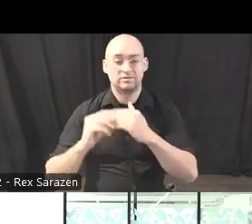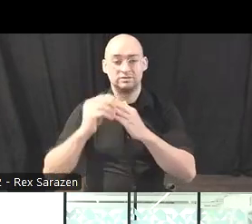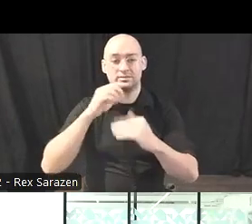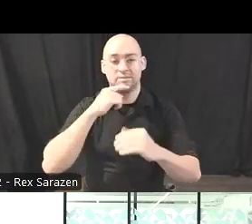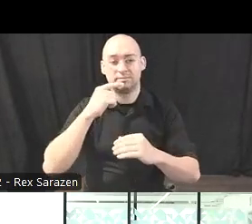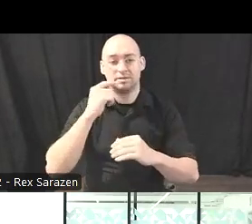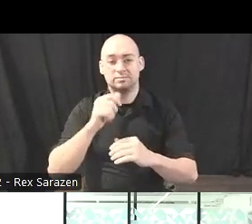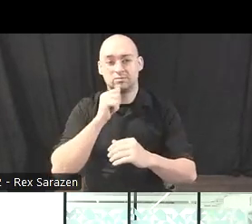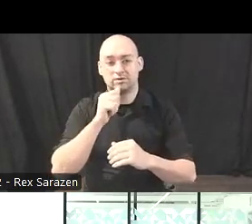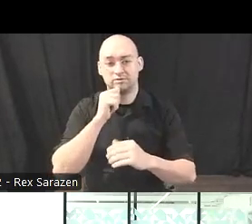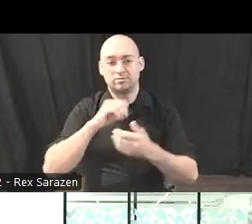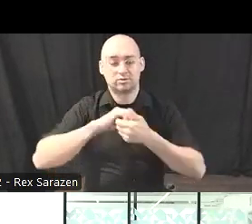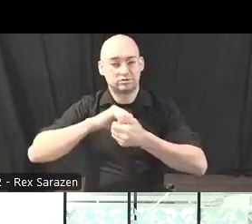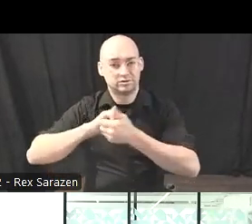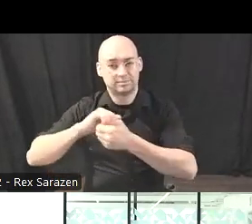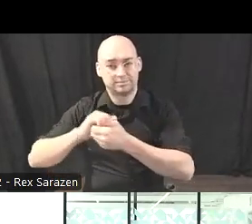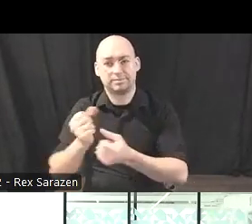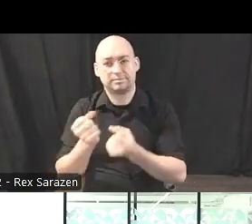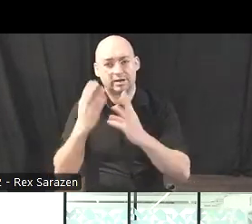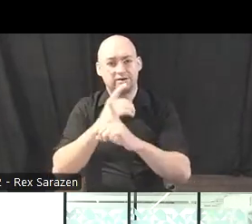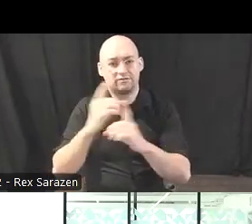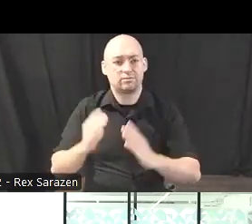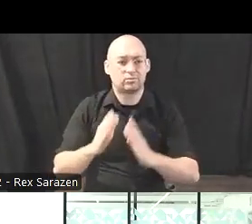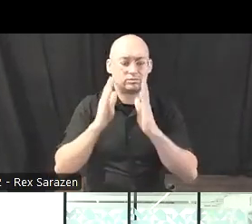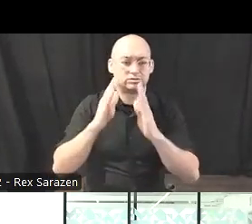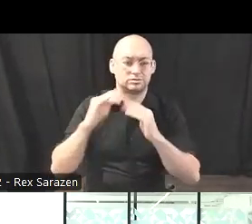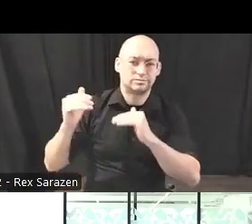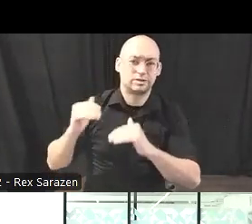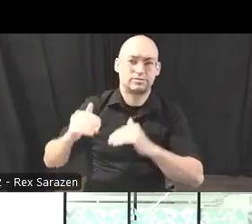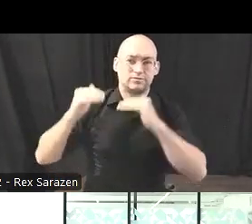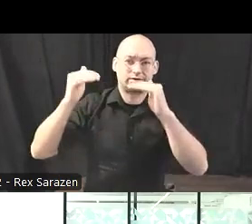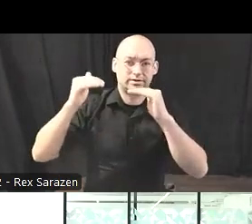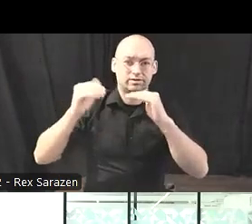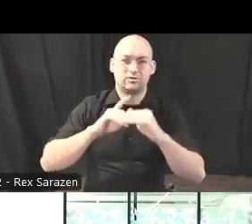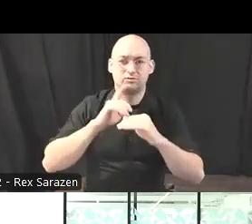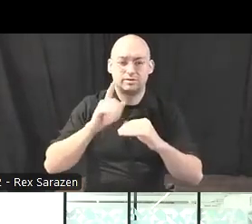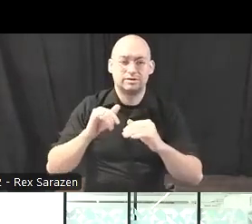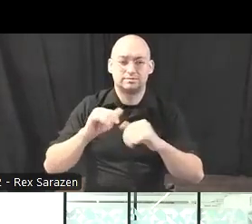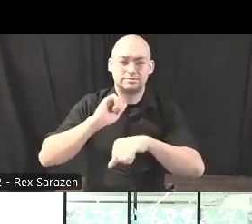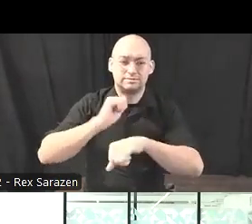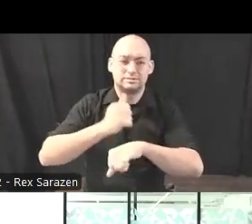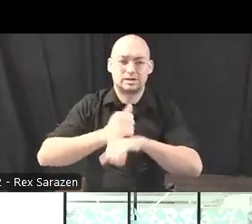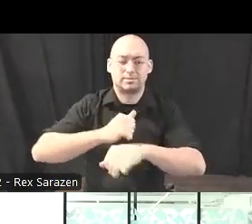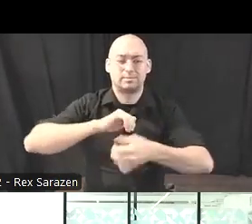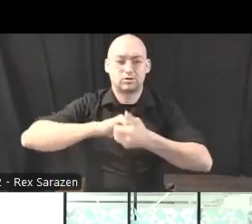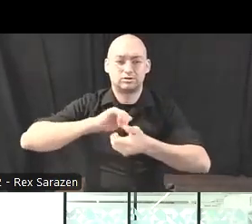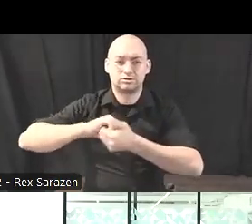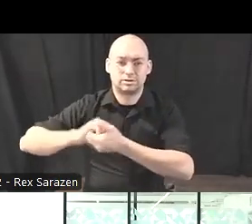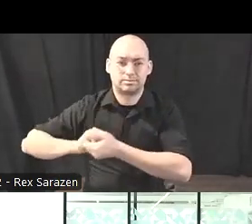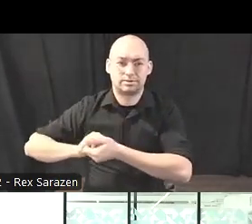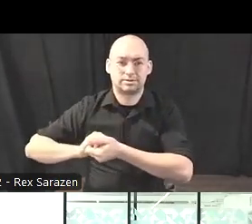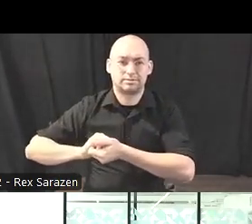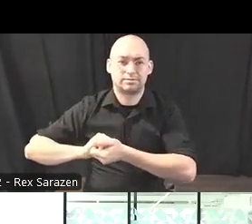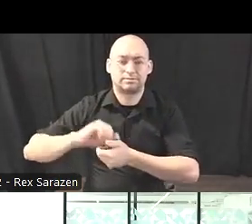approach, and there are a few initiatives that we've elevated that are actually being implemented in partnership with our private sector